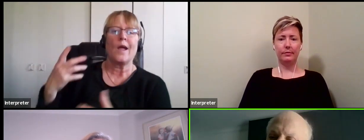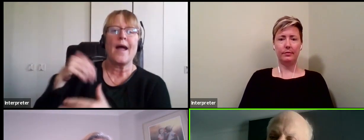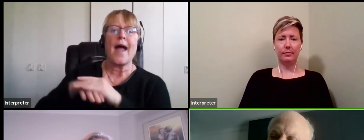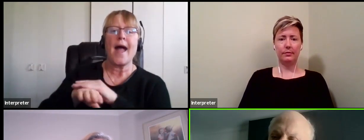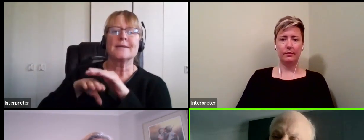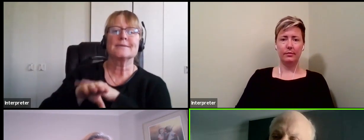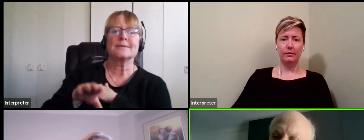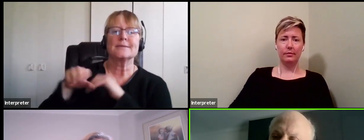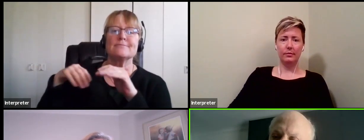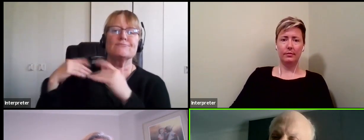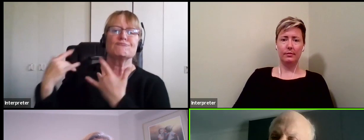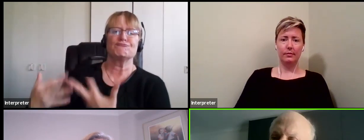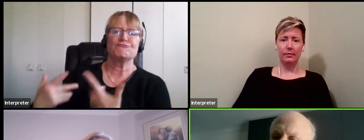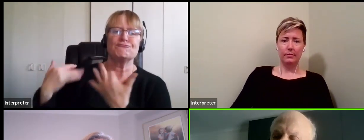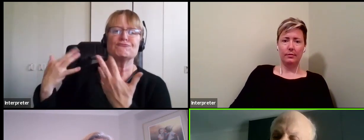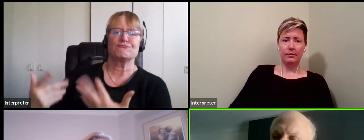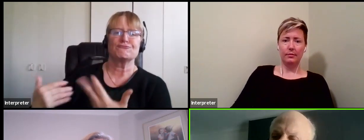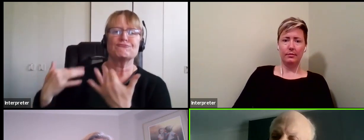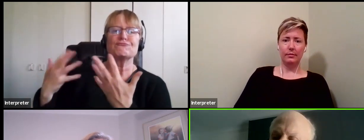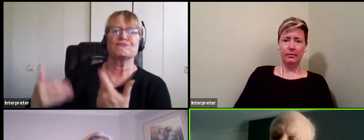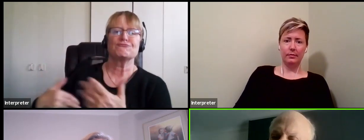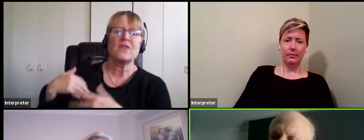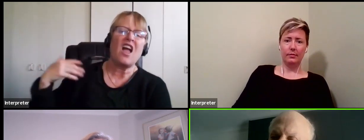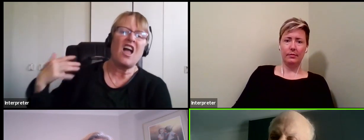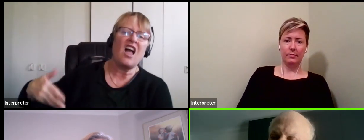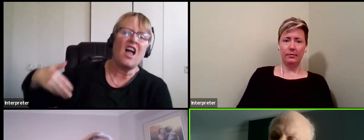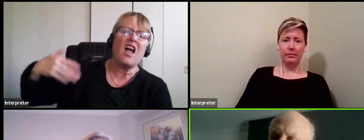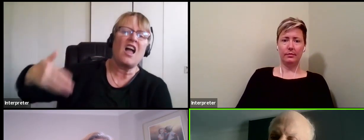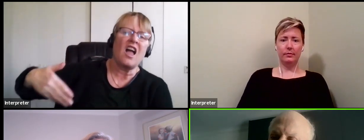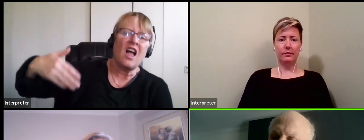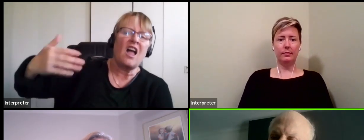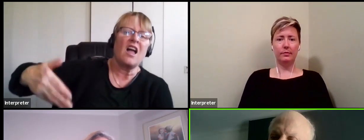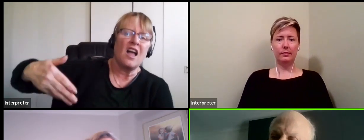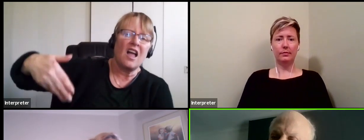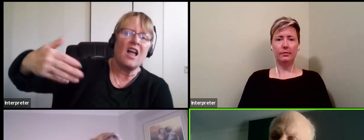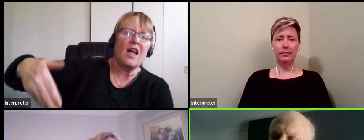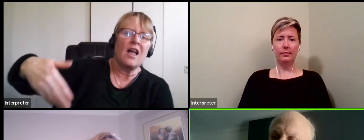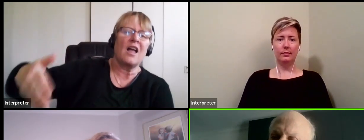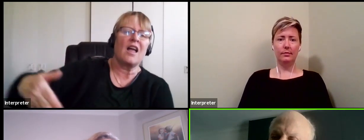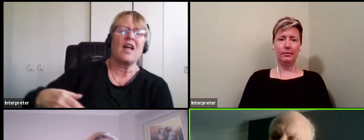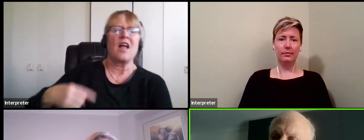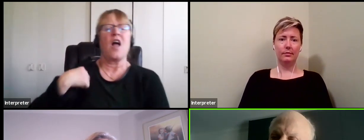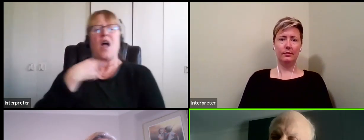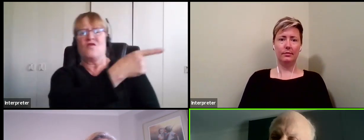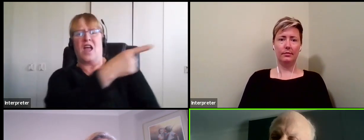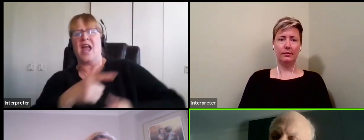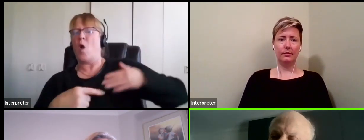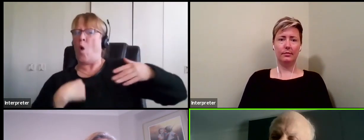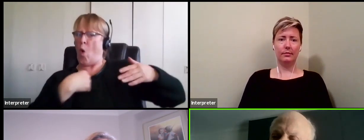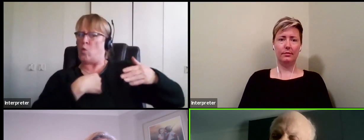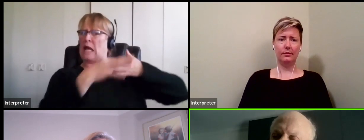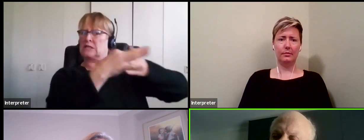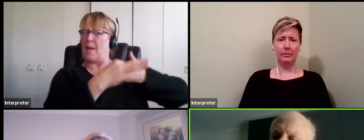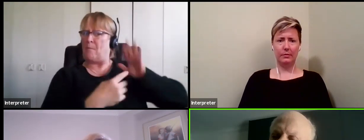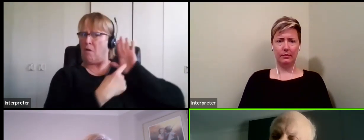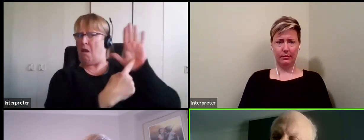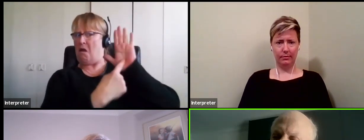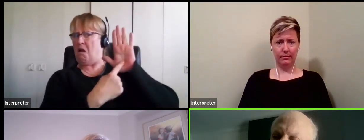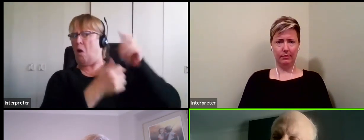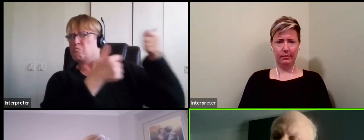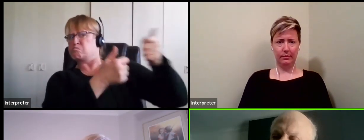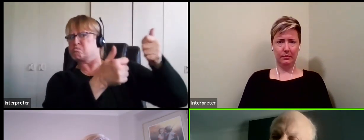with disabilities and inclusion. We get these self-congratulatory claims about leading by example and so on, but the fact of the